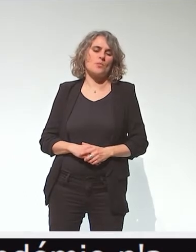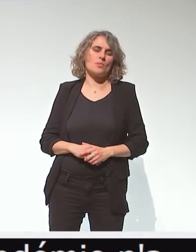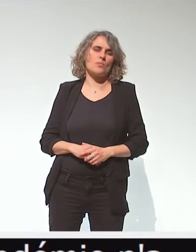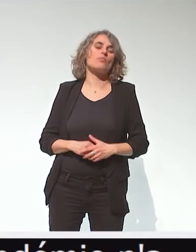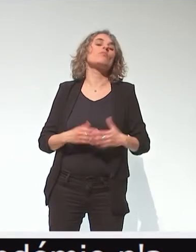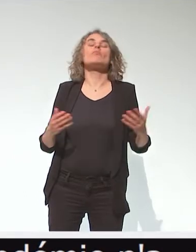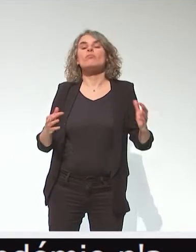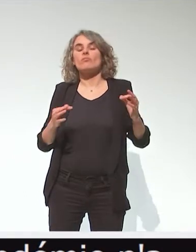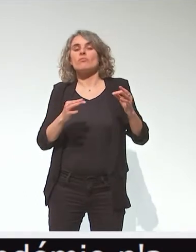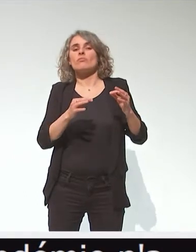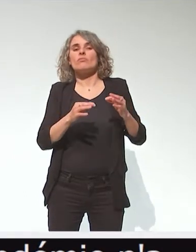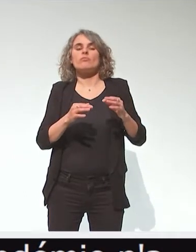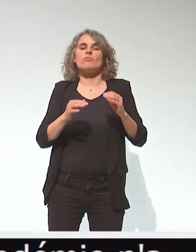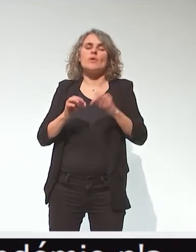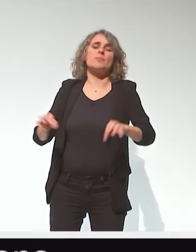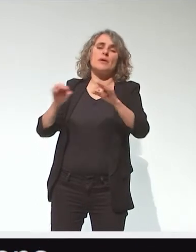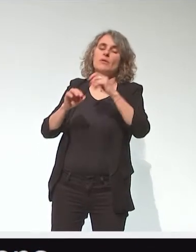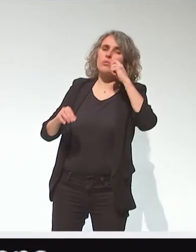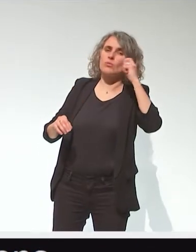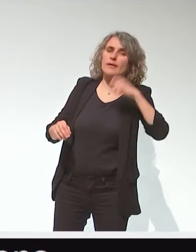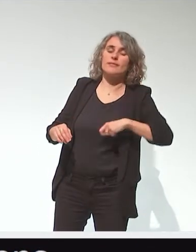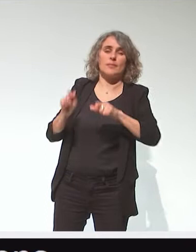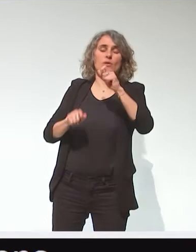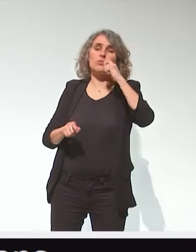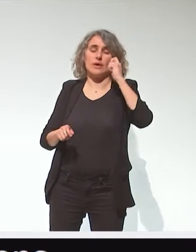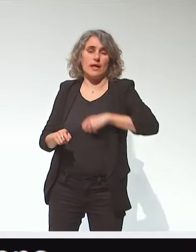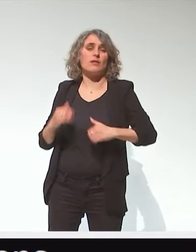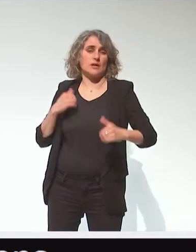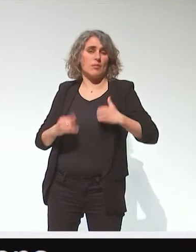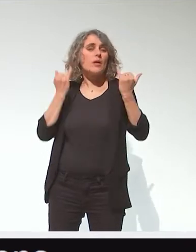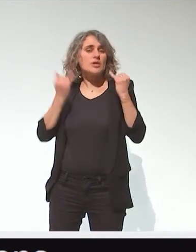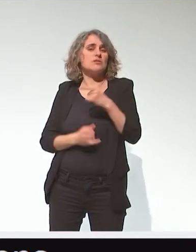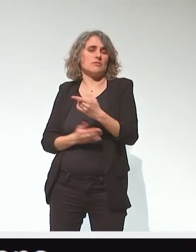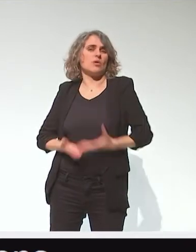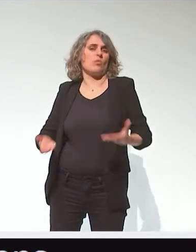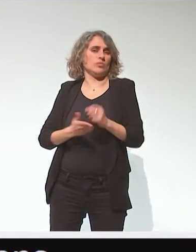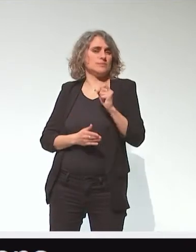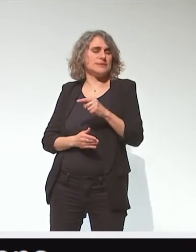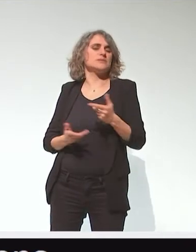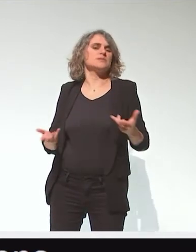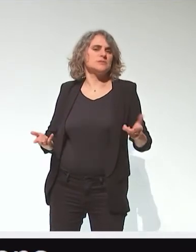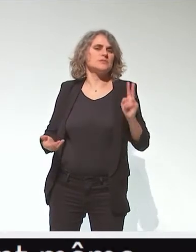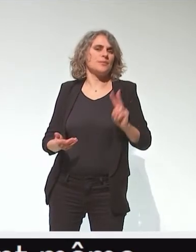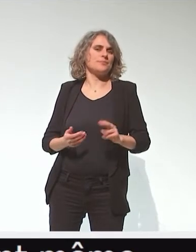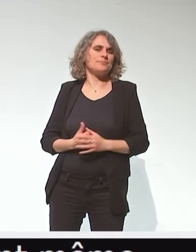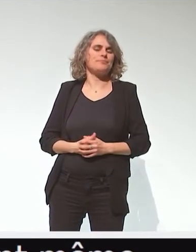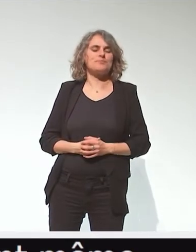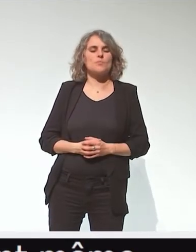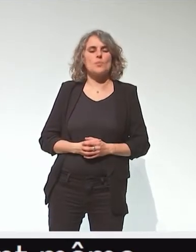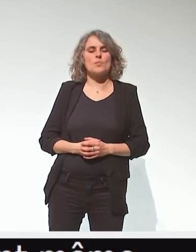This is the negative effect we have to fight against. But on the other hand, looking on it